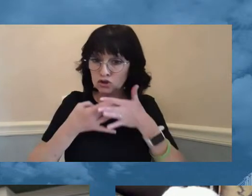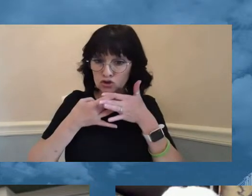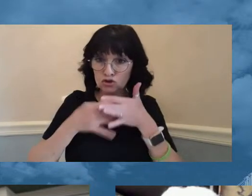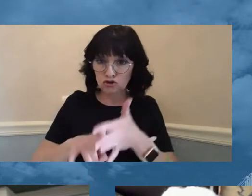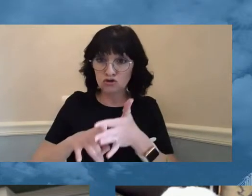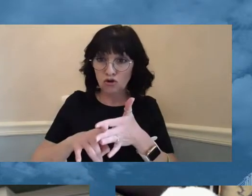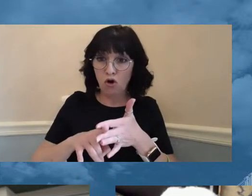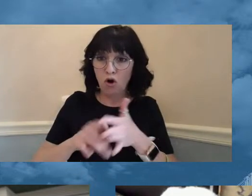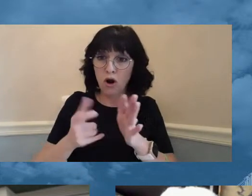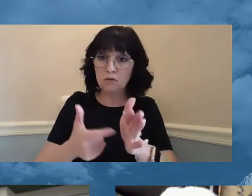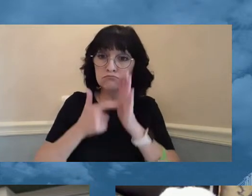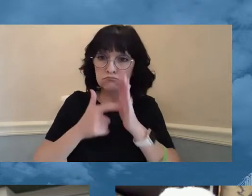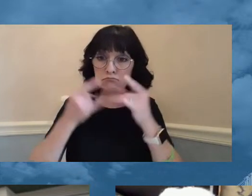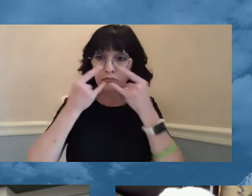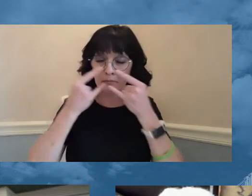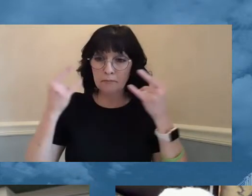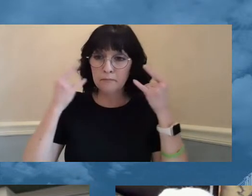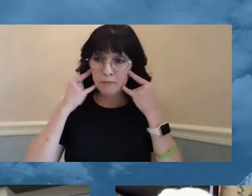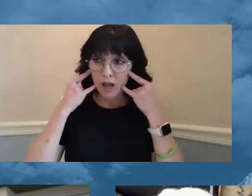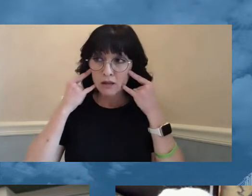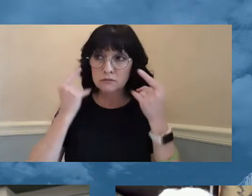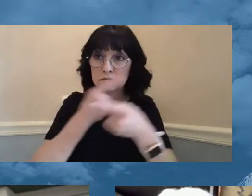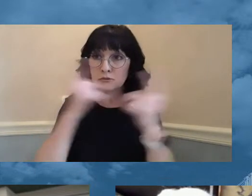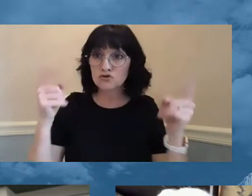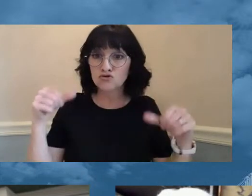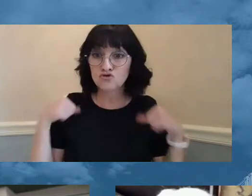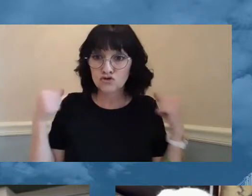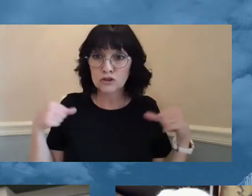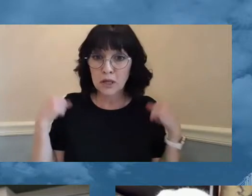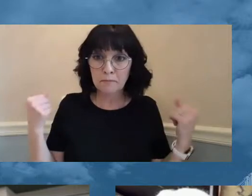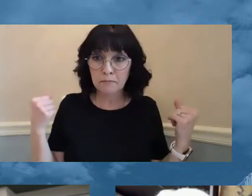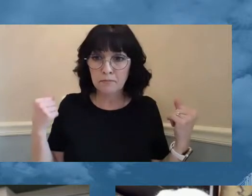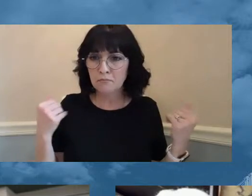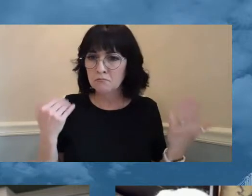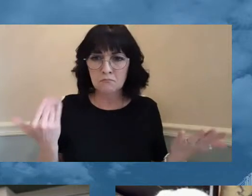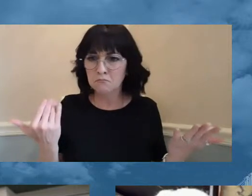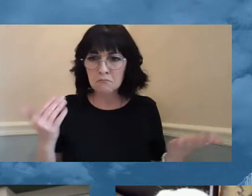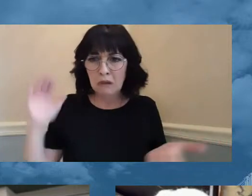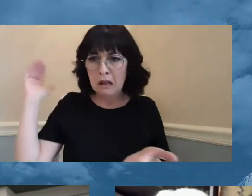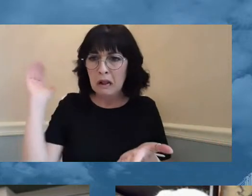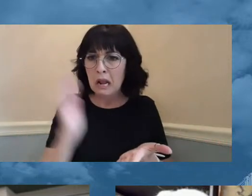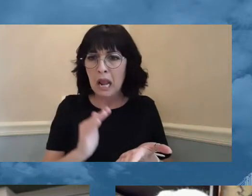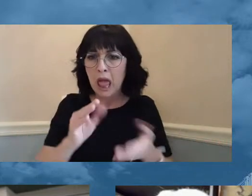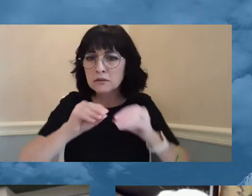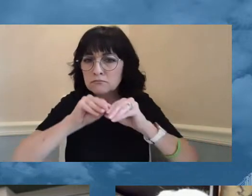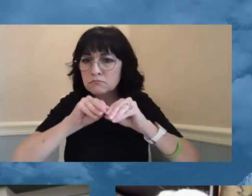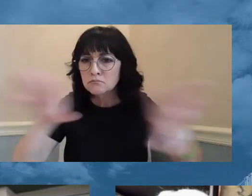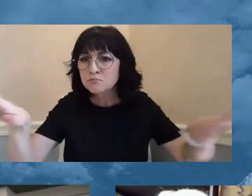outbreaks. Before, we saw a number of them. And so